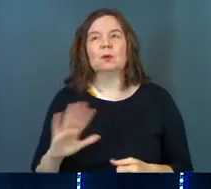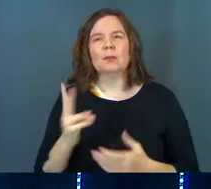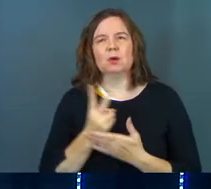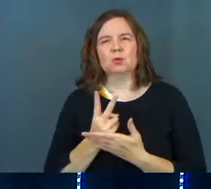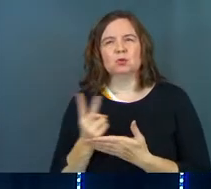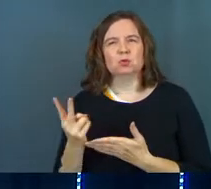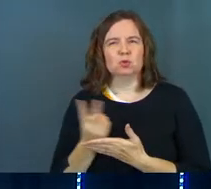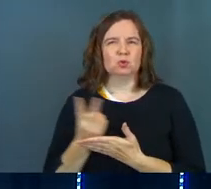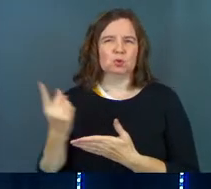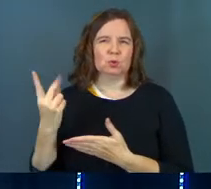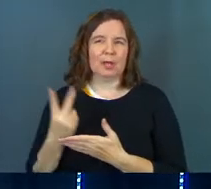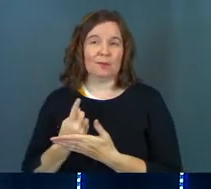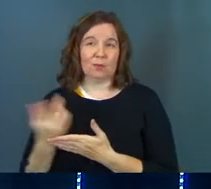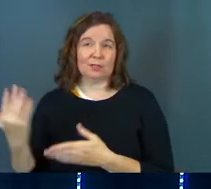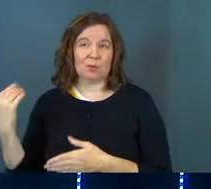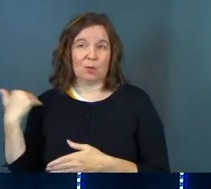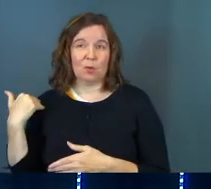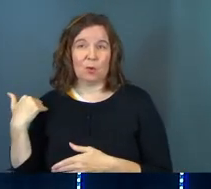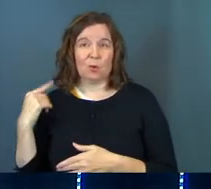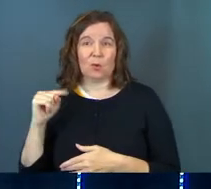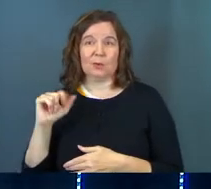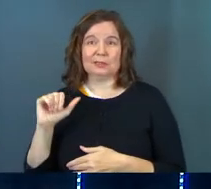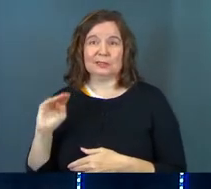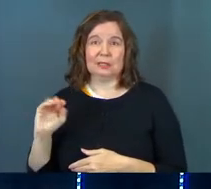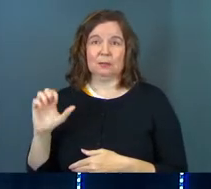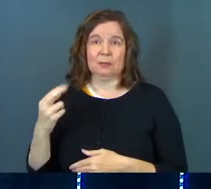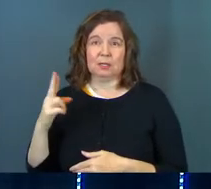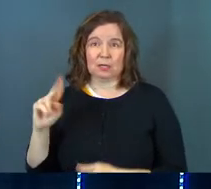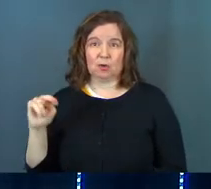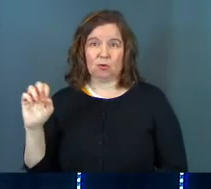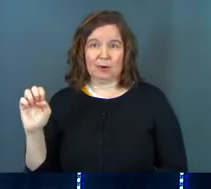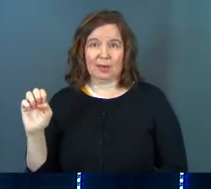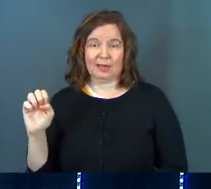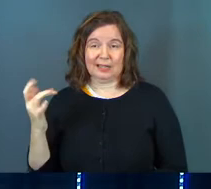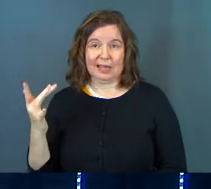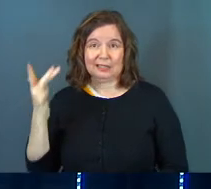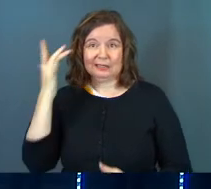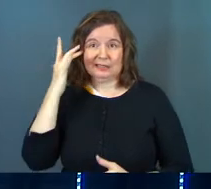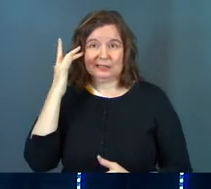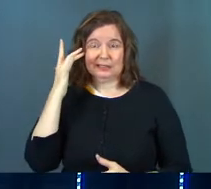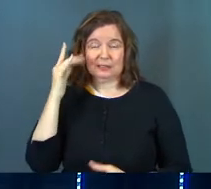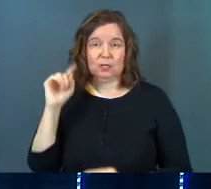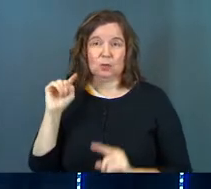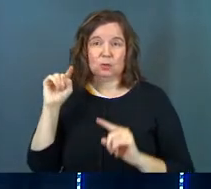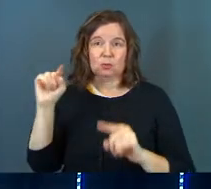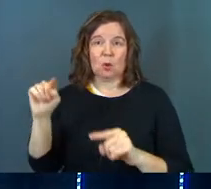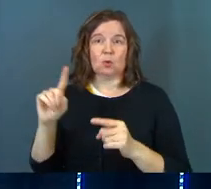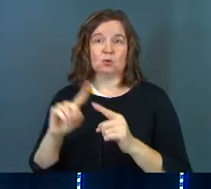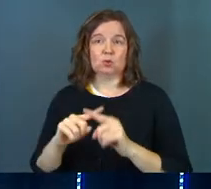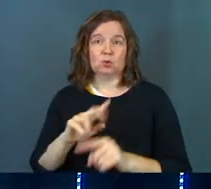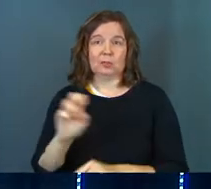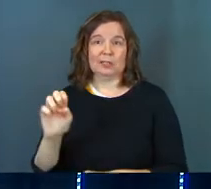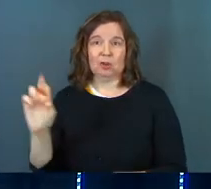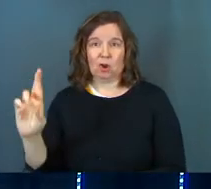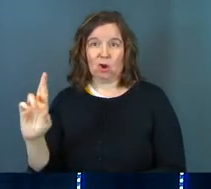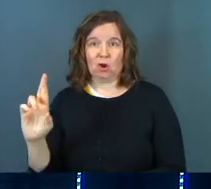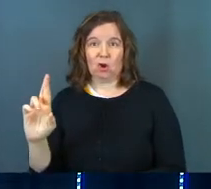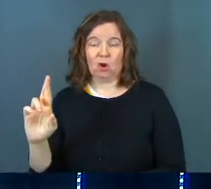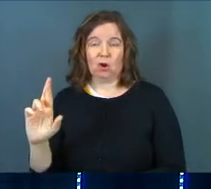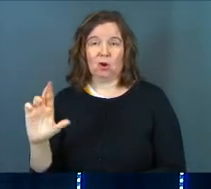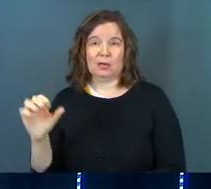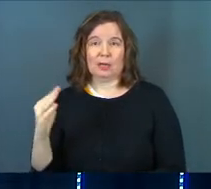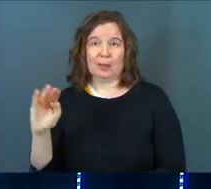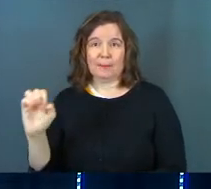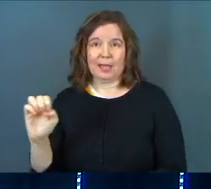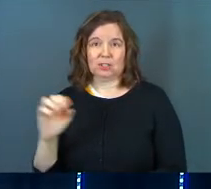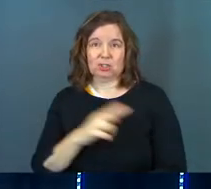about two and a half weeks ago that Tim Cochrane got sick and was going to the ER at